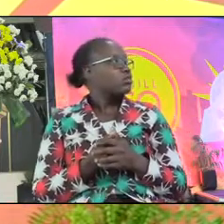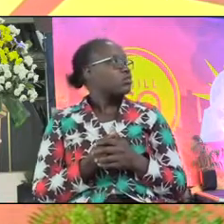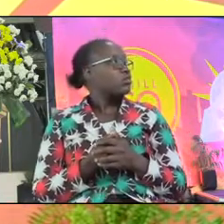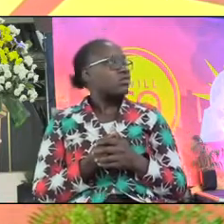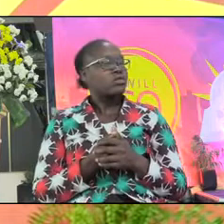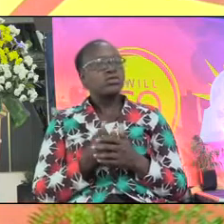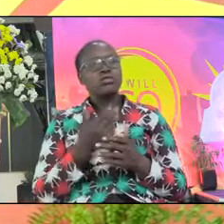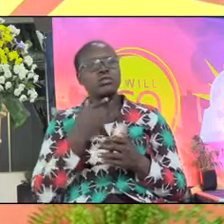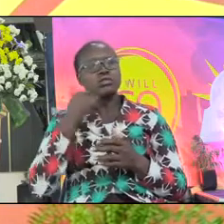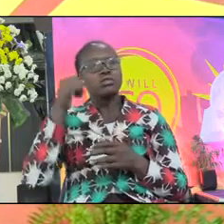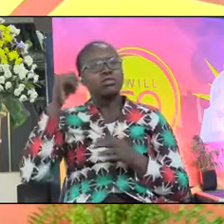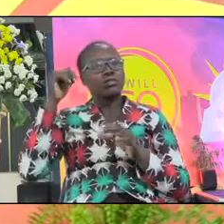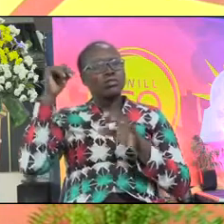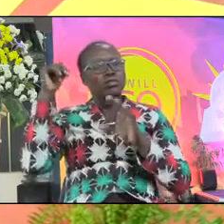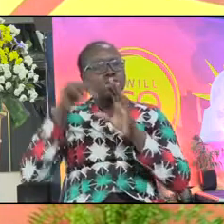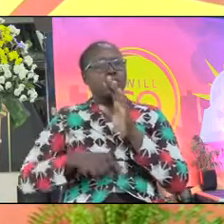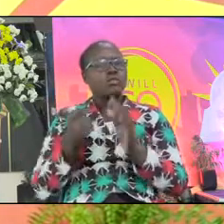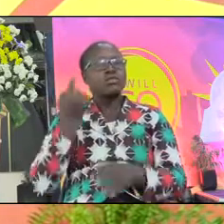I want that to sink in.